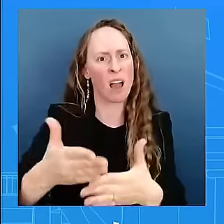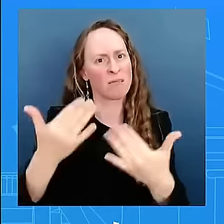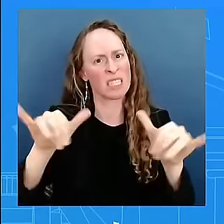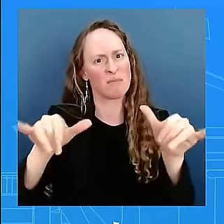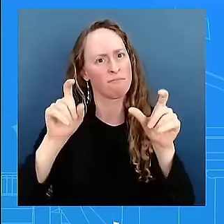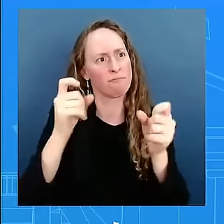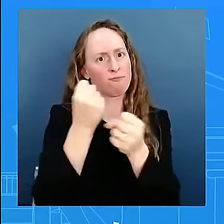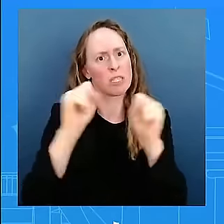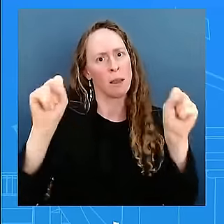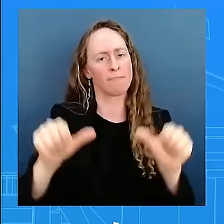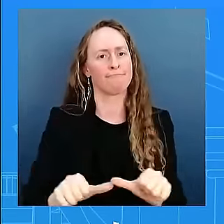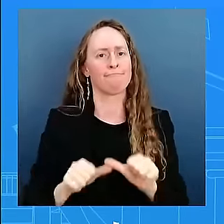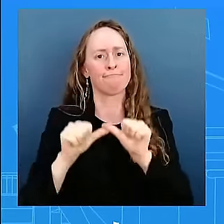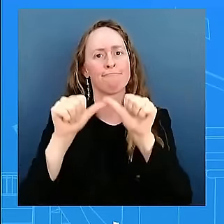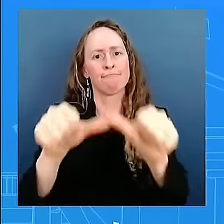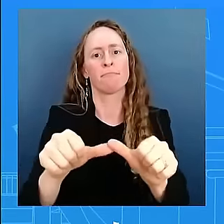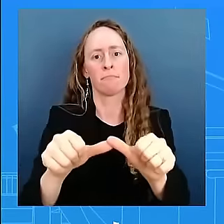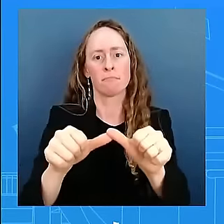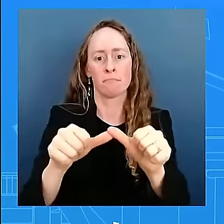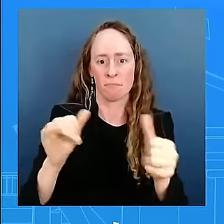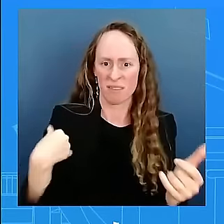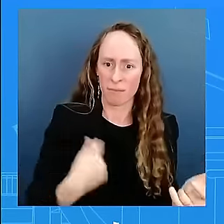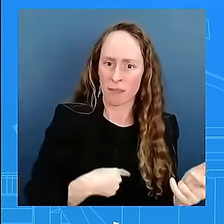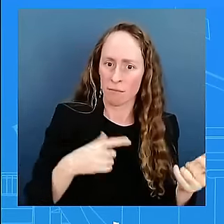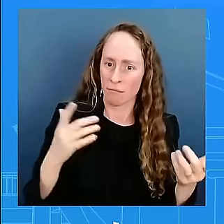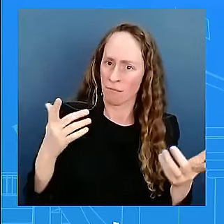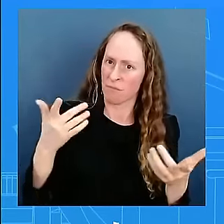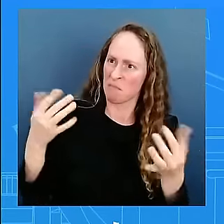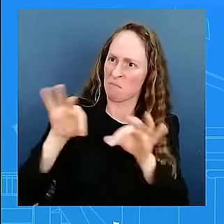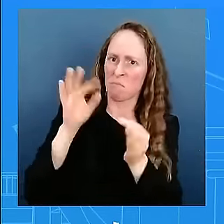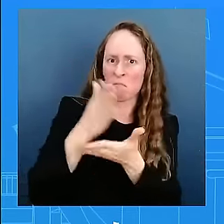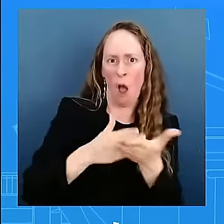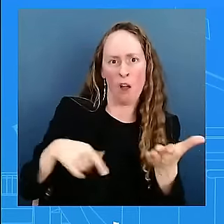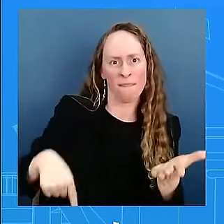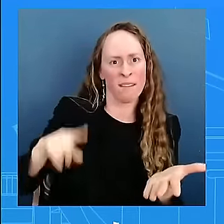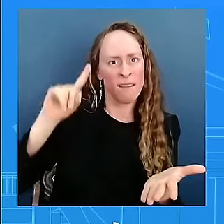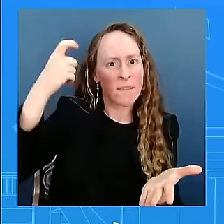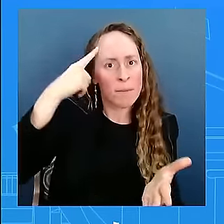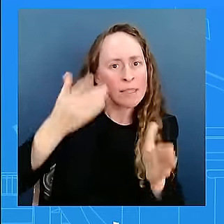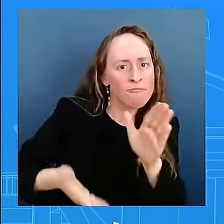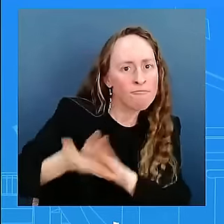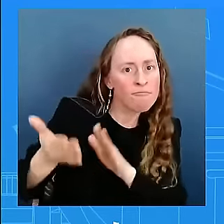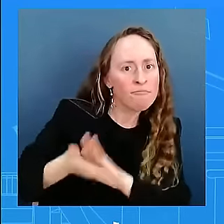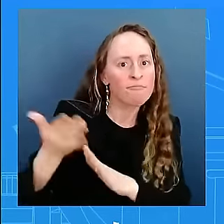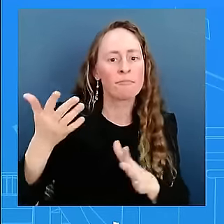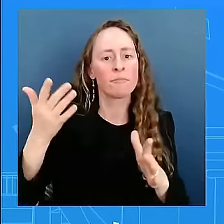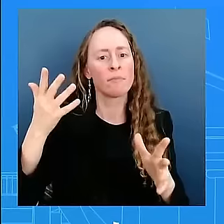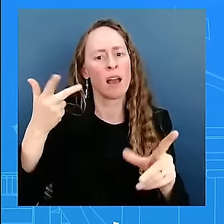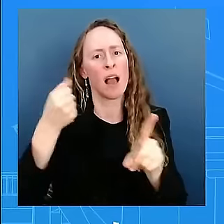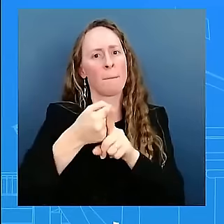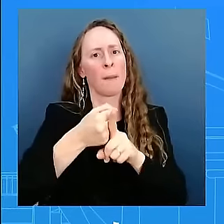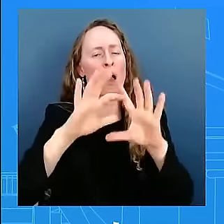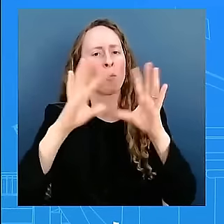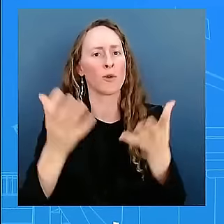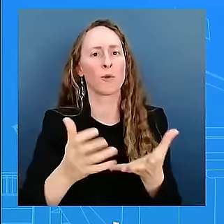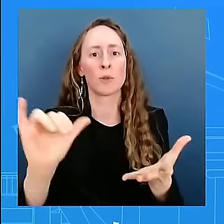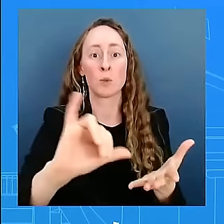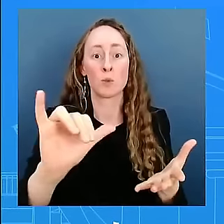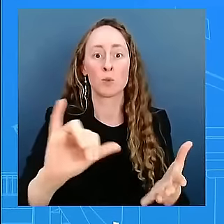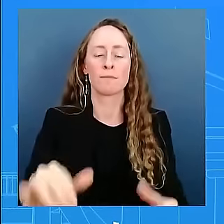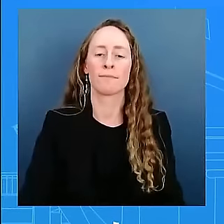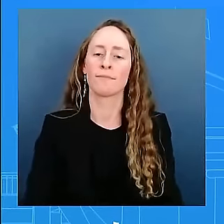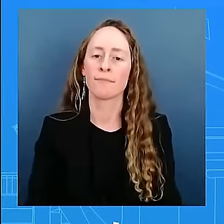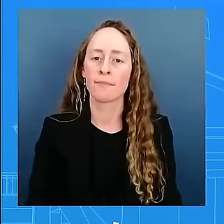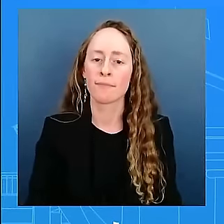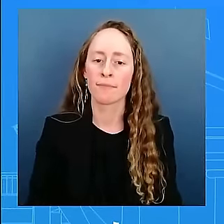important to see that obviously across the world. Awesome time. I don't have anything specific for you at this time. When it comes to Americans being